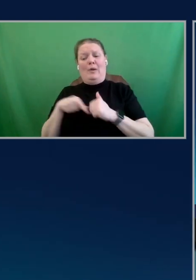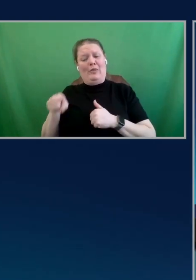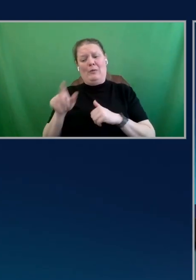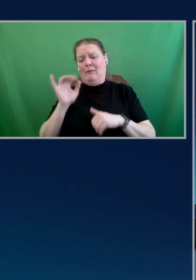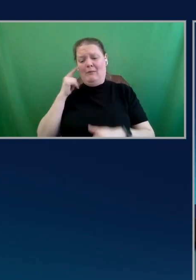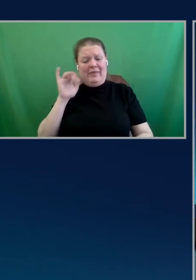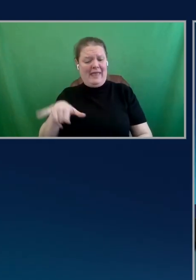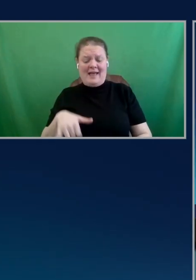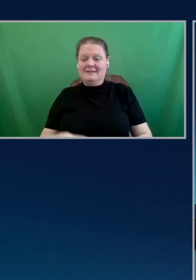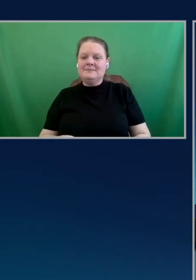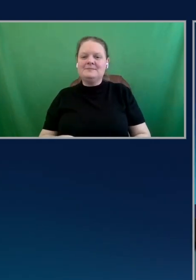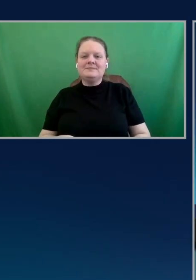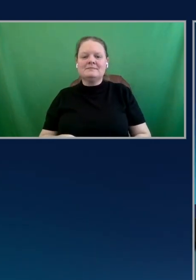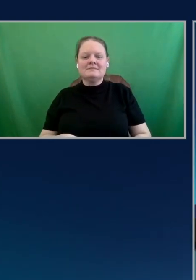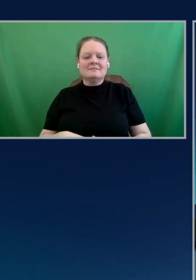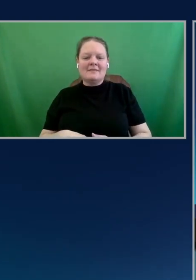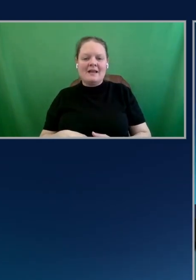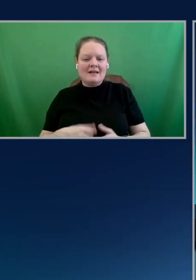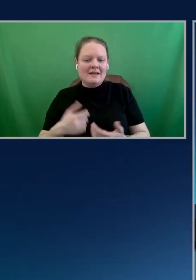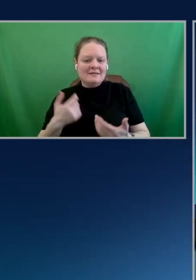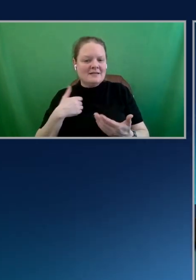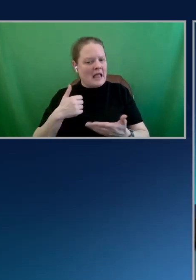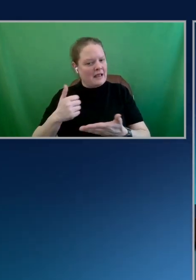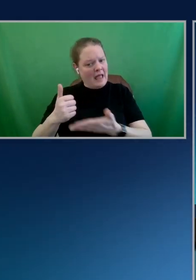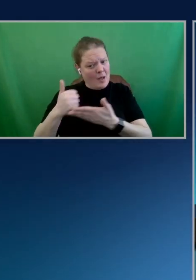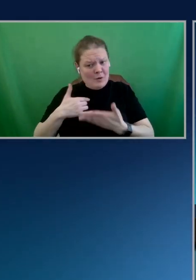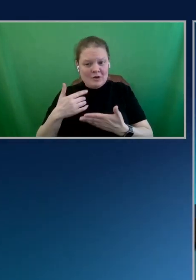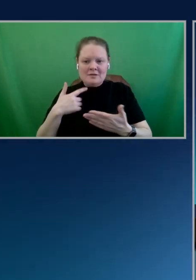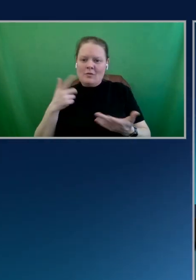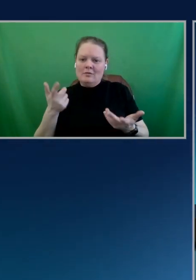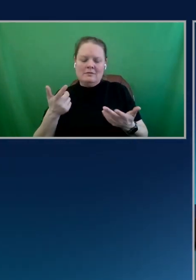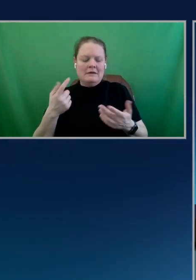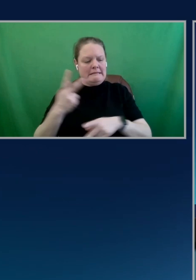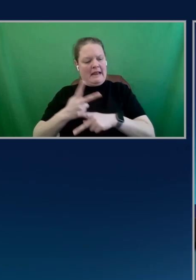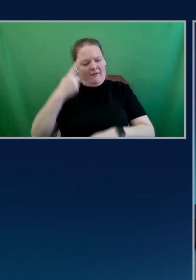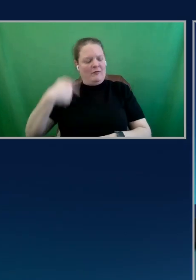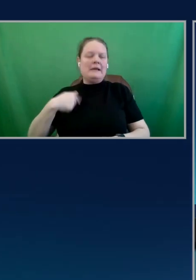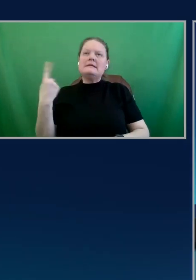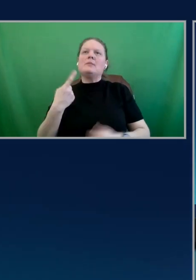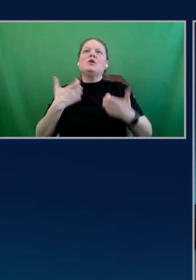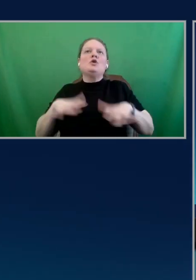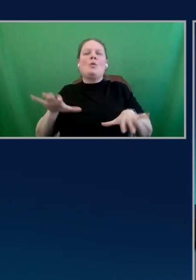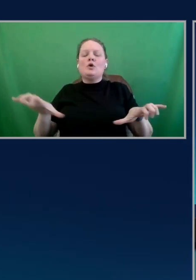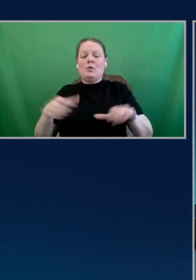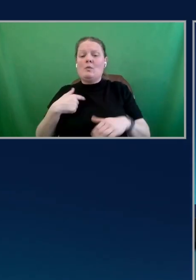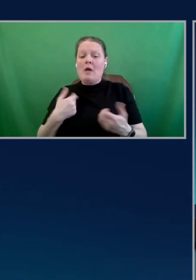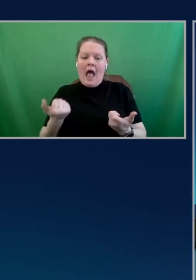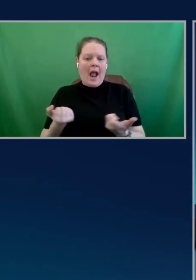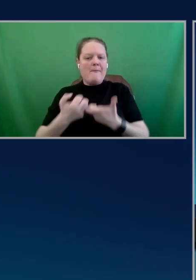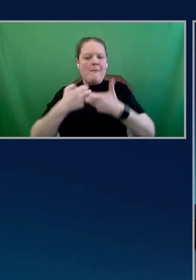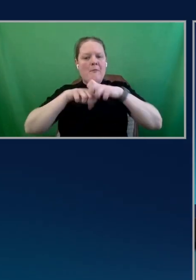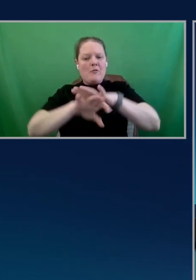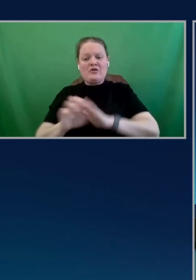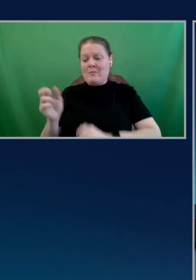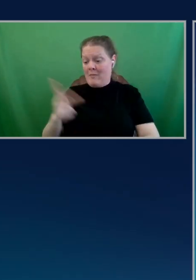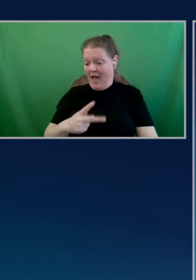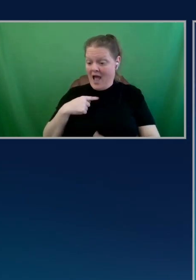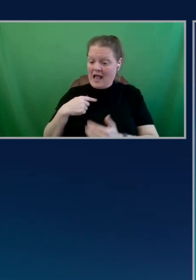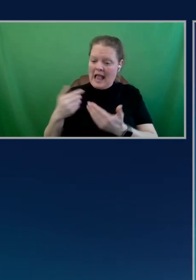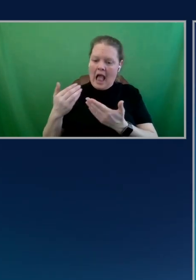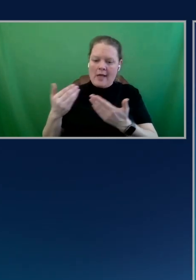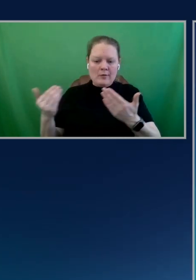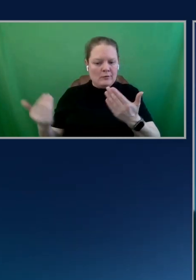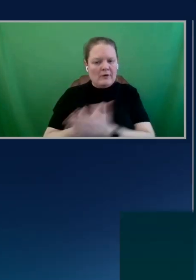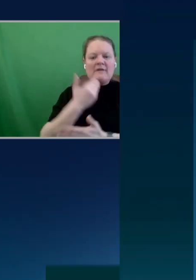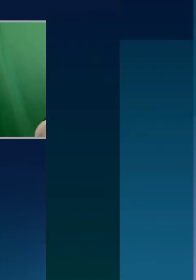It's like having to help her, you know? Take care of that for me. It's something you don't want to do. I love it. So, I merged that back in. I'll refresh the page here, and you can see I now have a delete